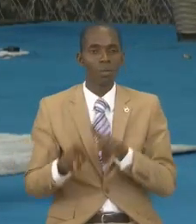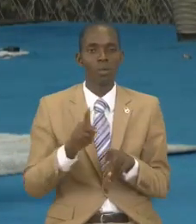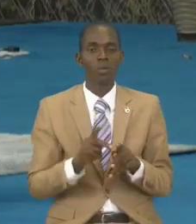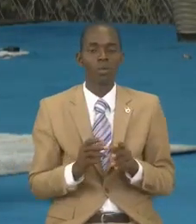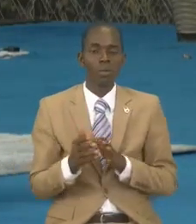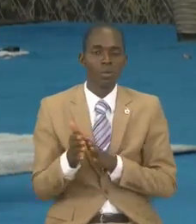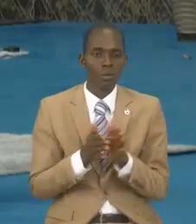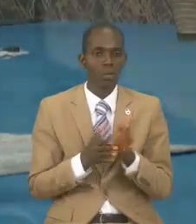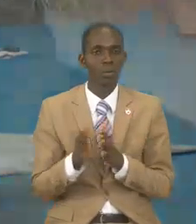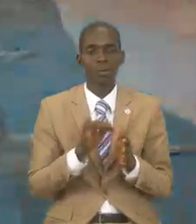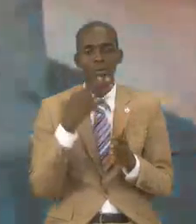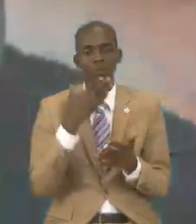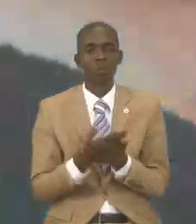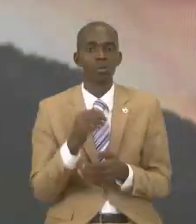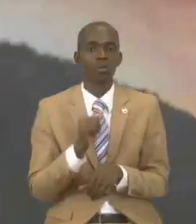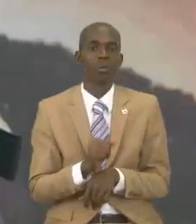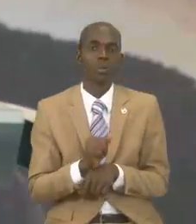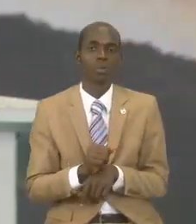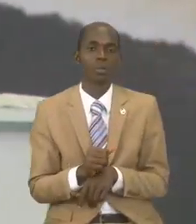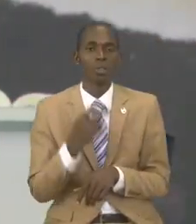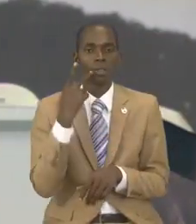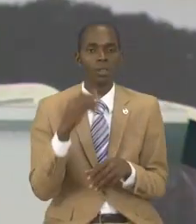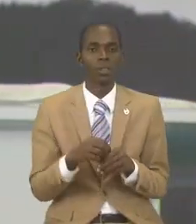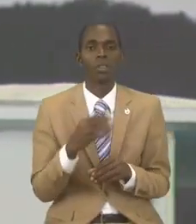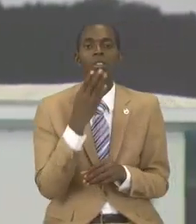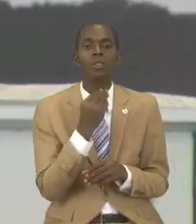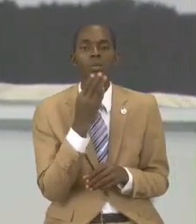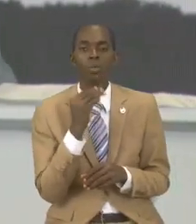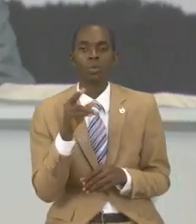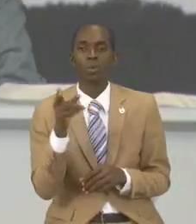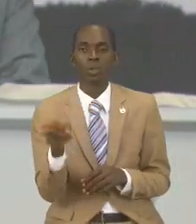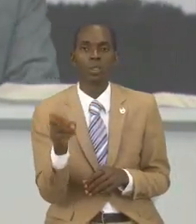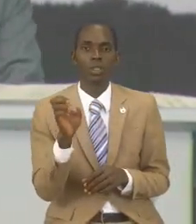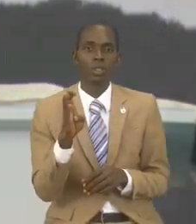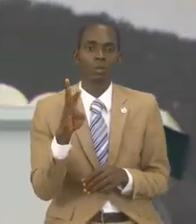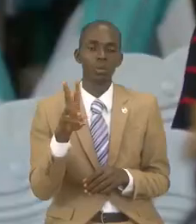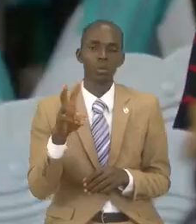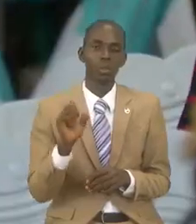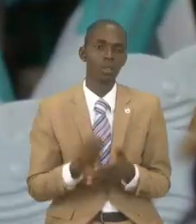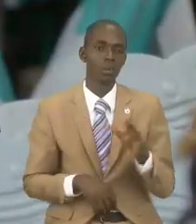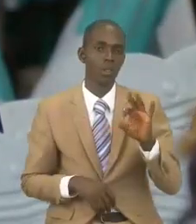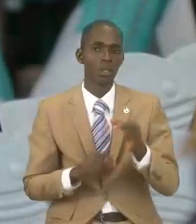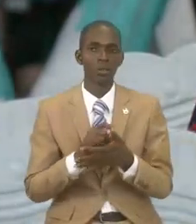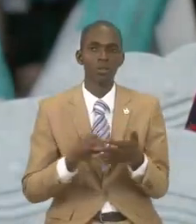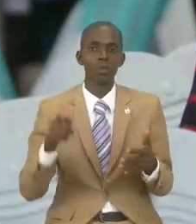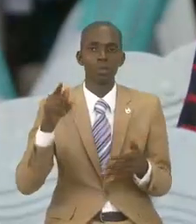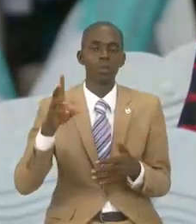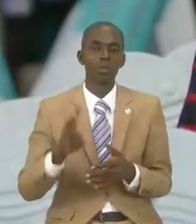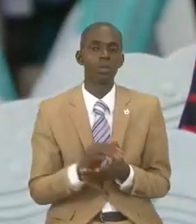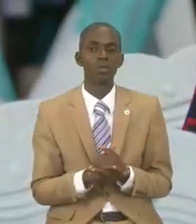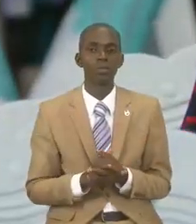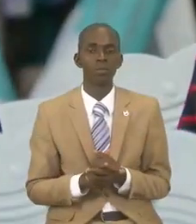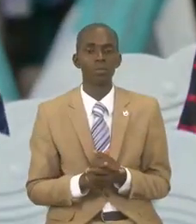zealous of good works. Look at Hebrews chapter 9, verse 26. For